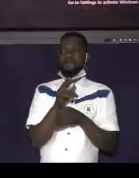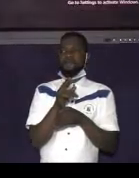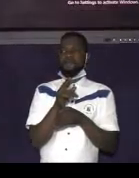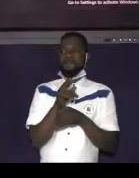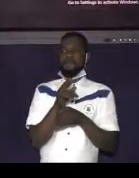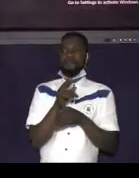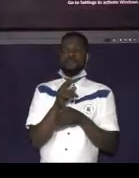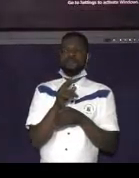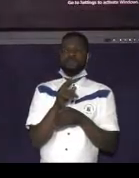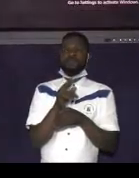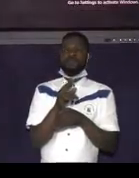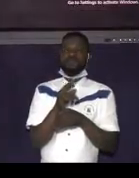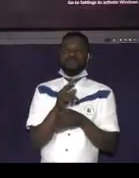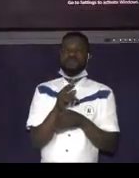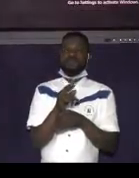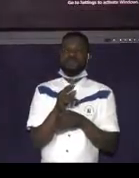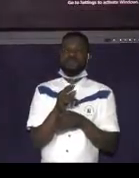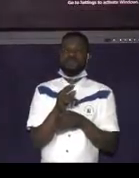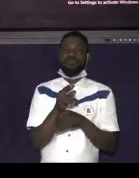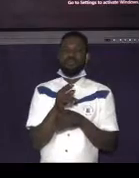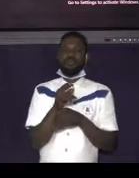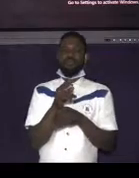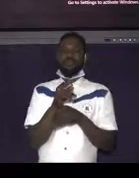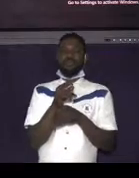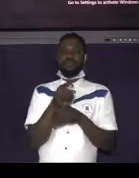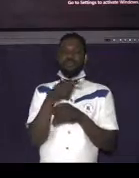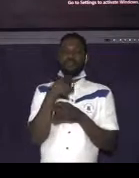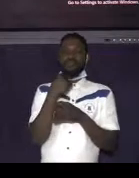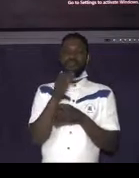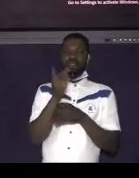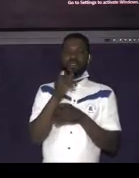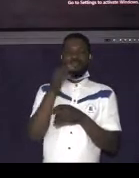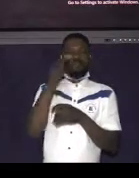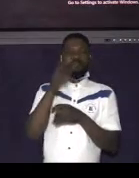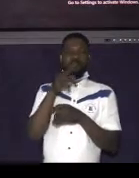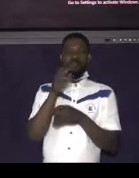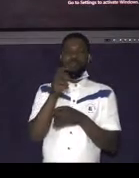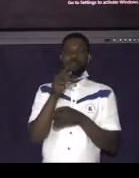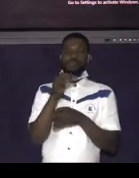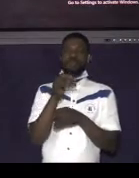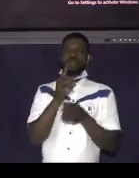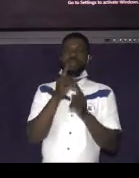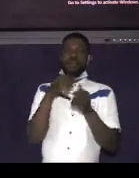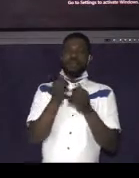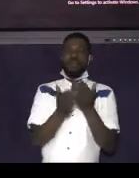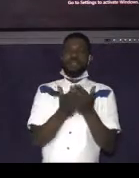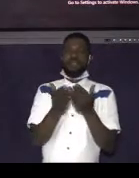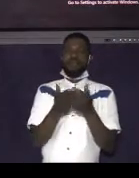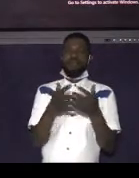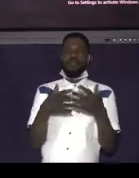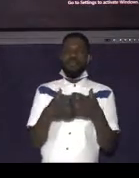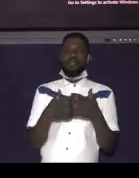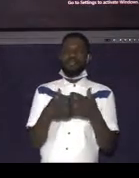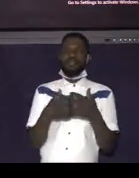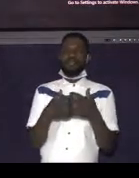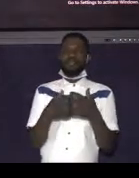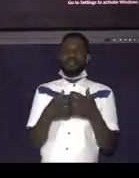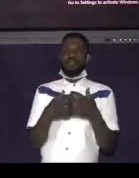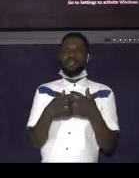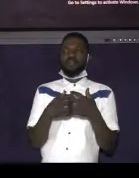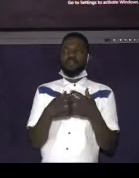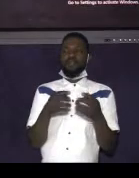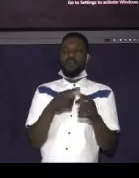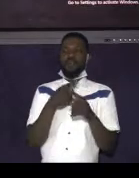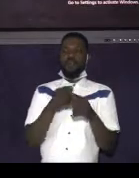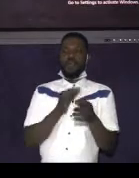you there, pupils? Good. You say yes, Uncle Popo. Now, talking about simple machines,